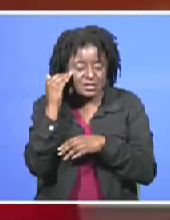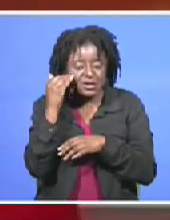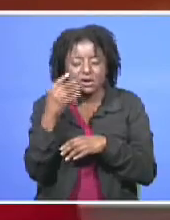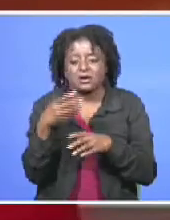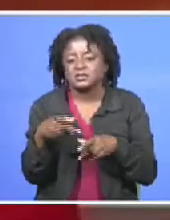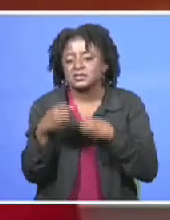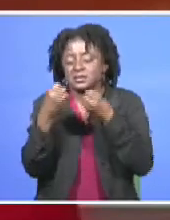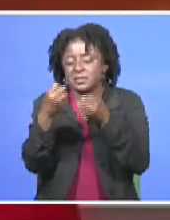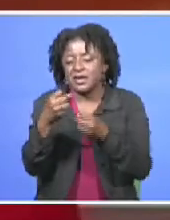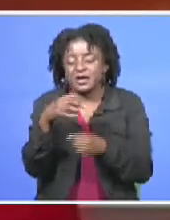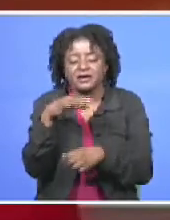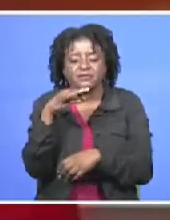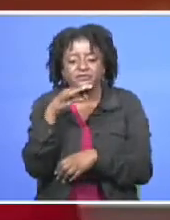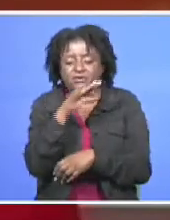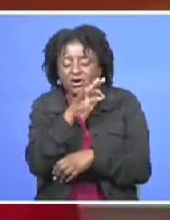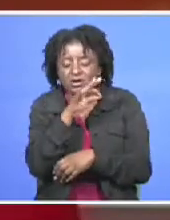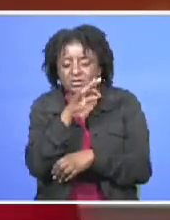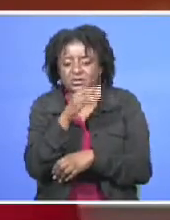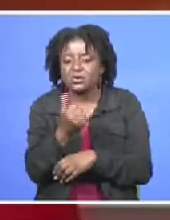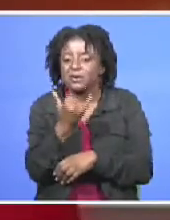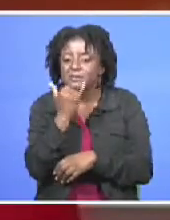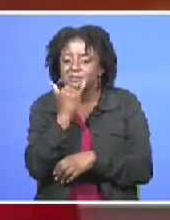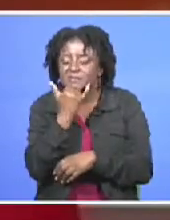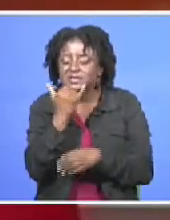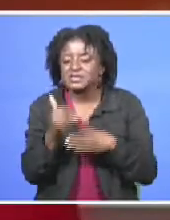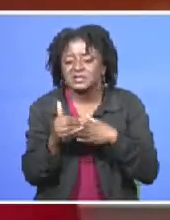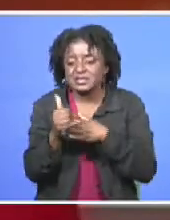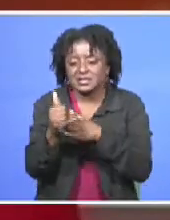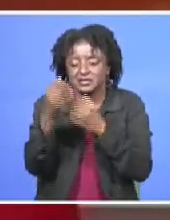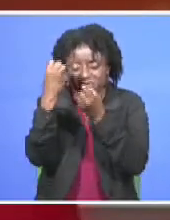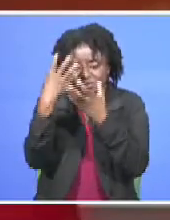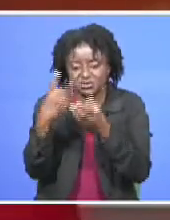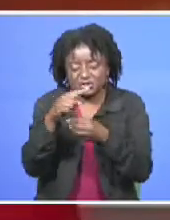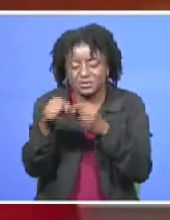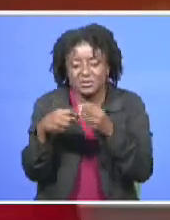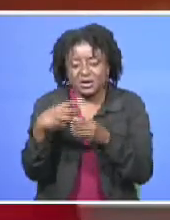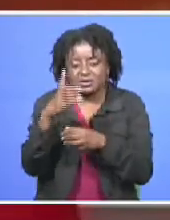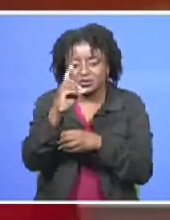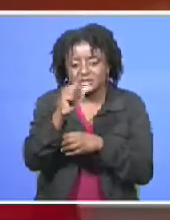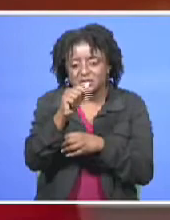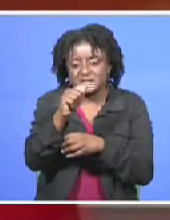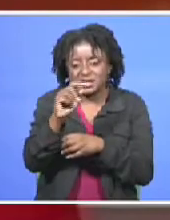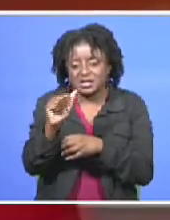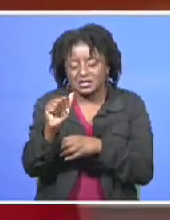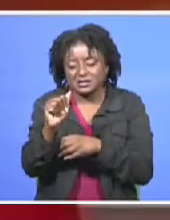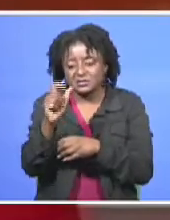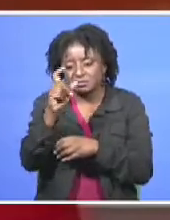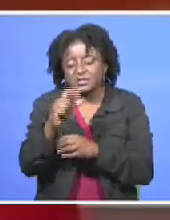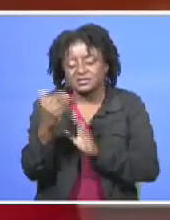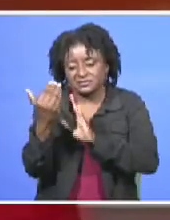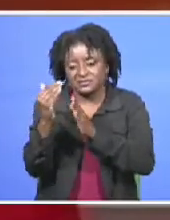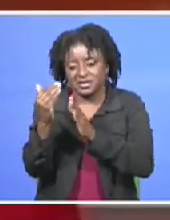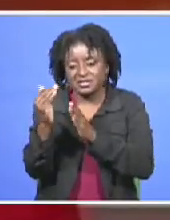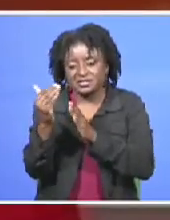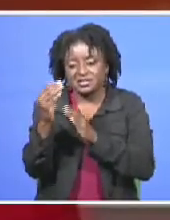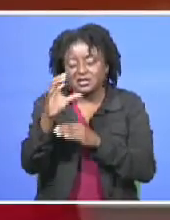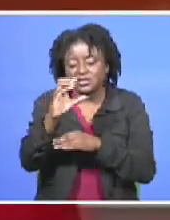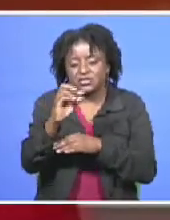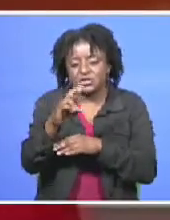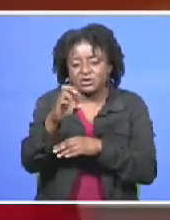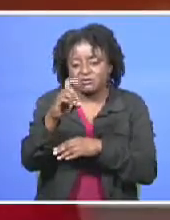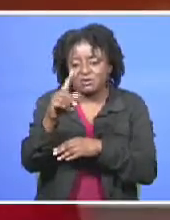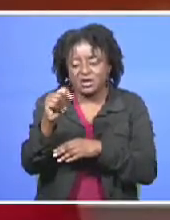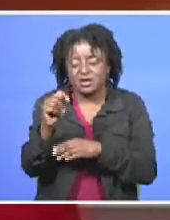or misleading information regarding data subject to credit bureau. This bill further notes that